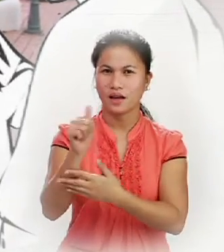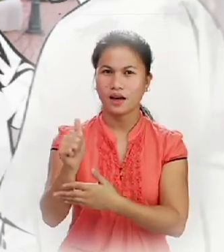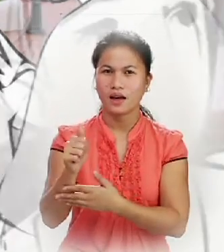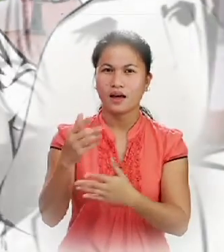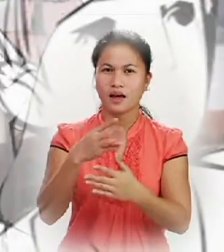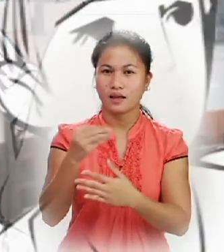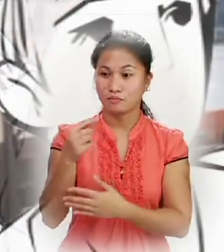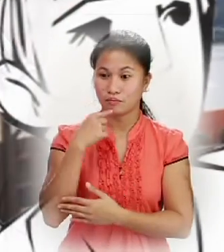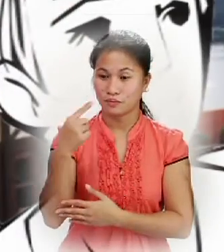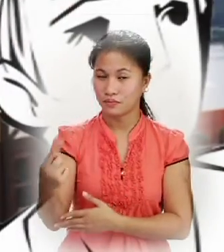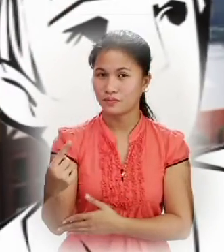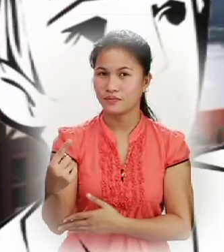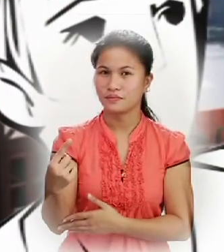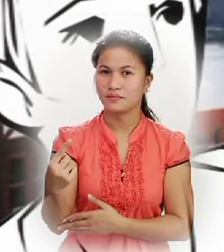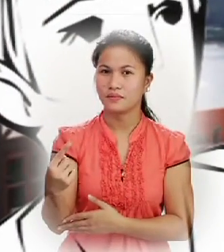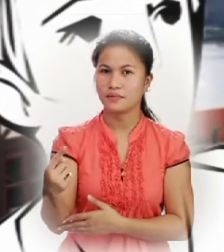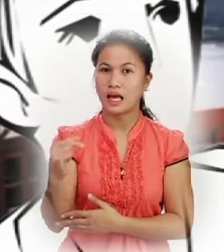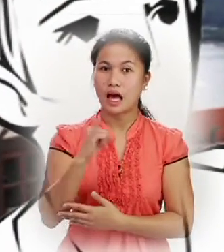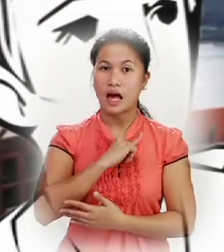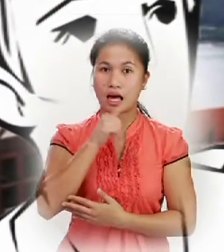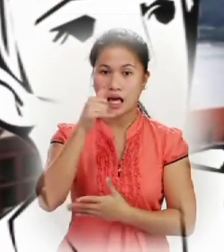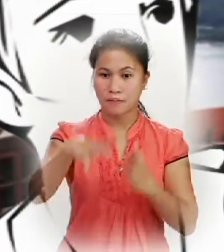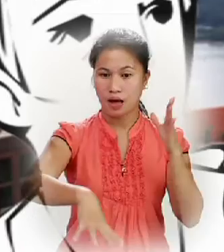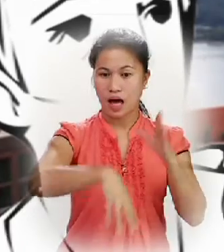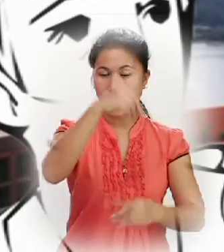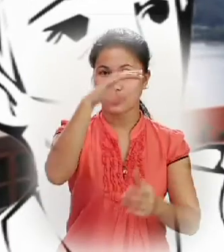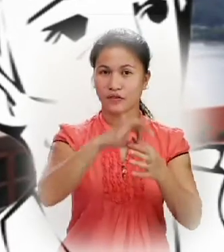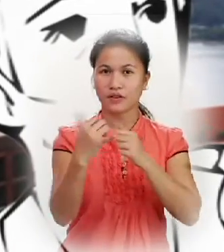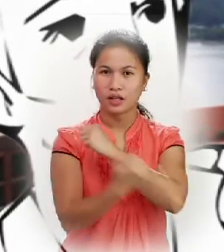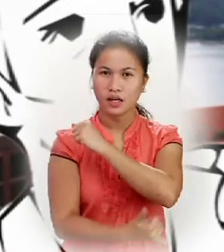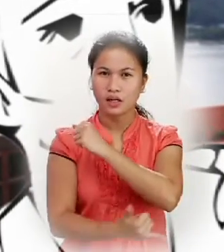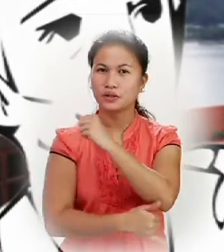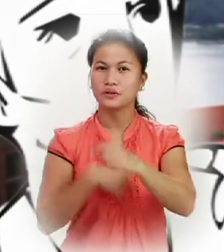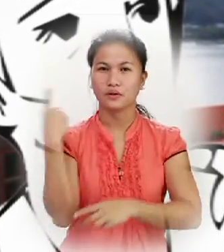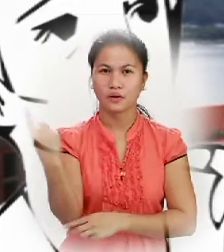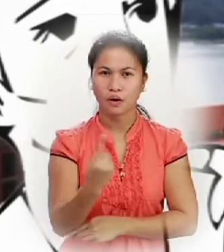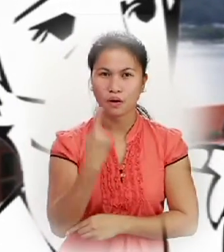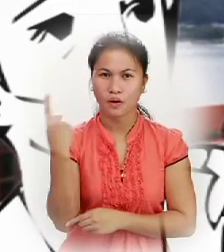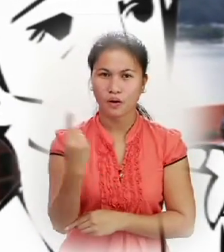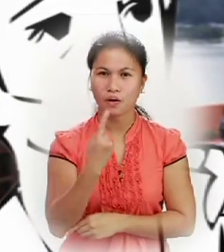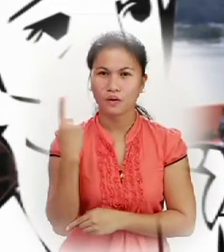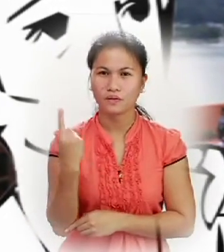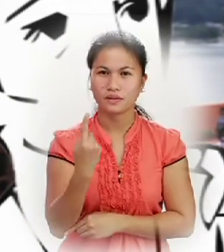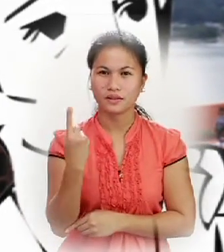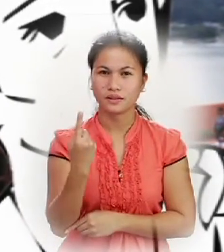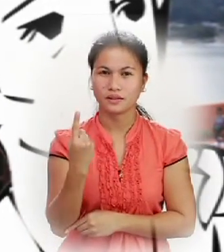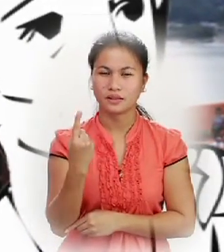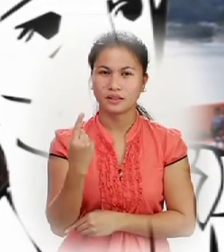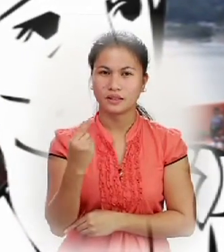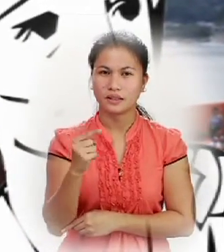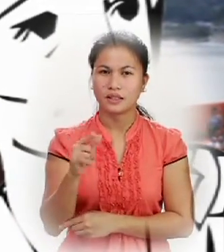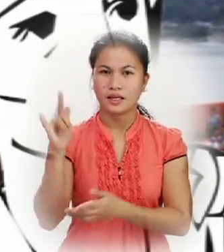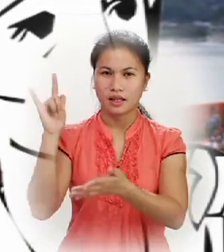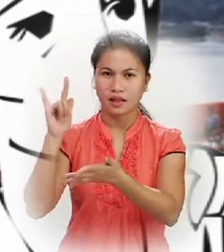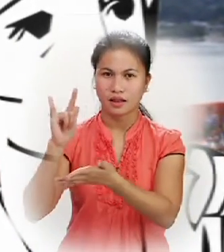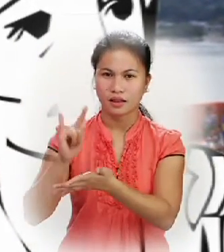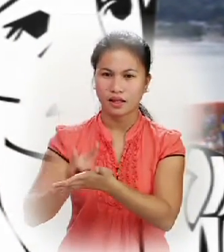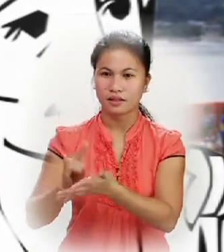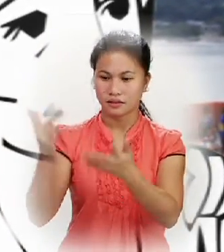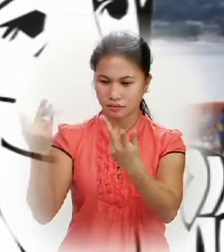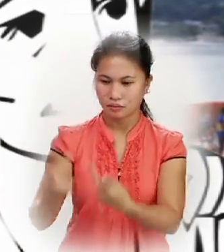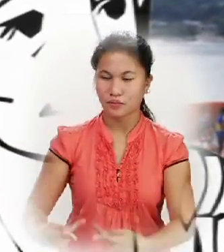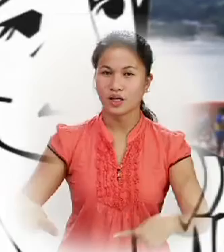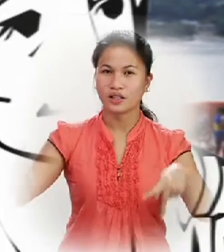and told him, I am out of the country most of the time. This most precious possession of